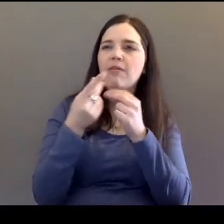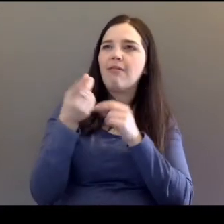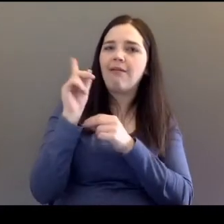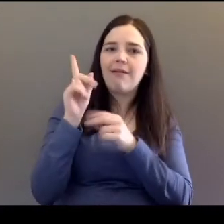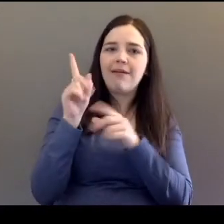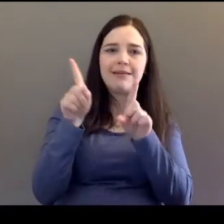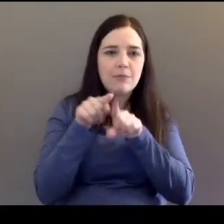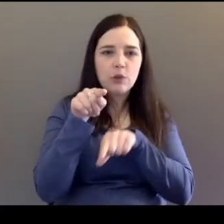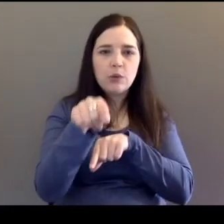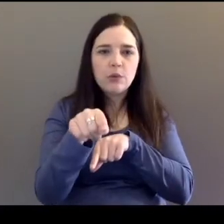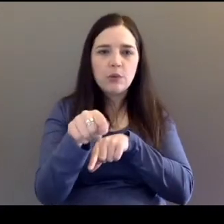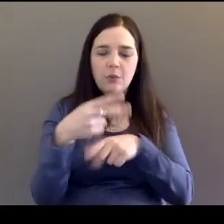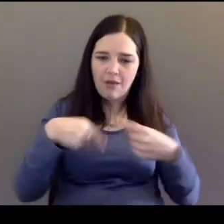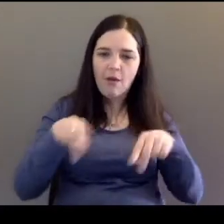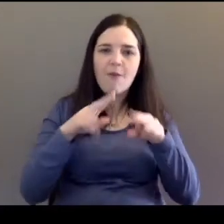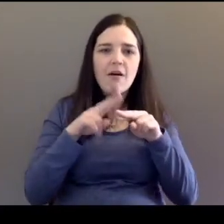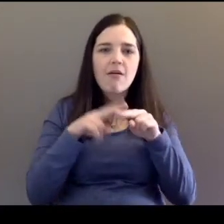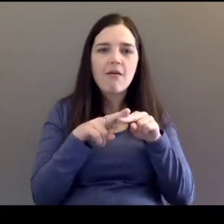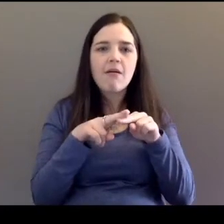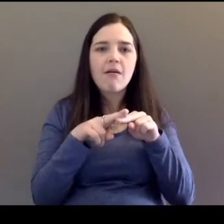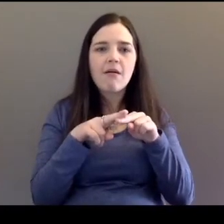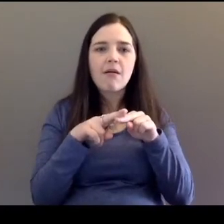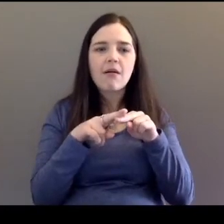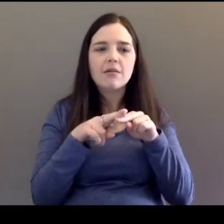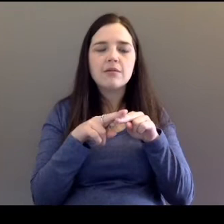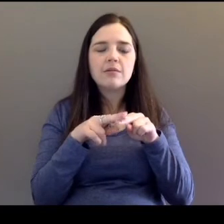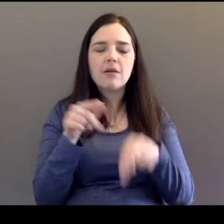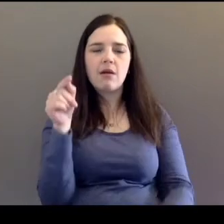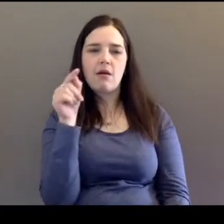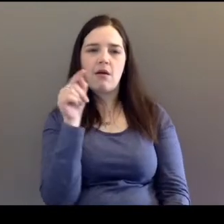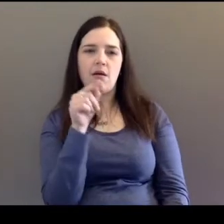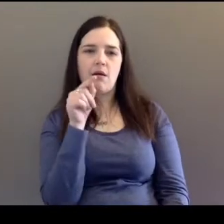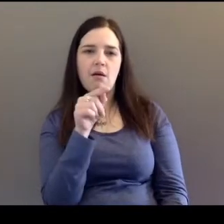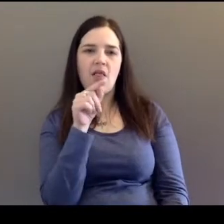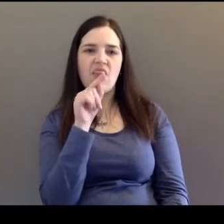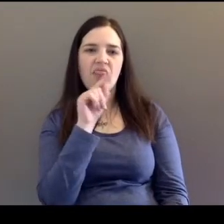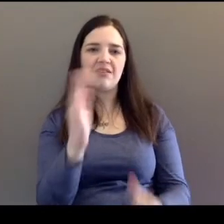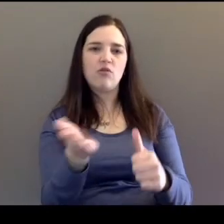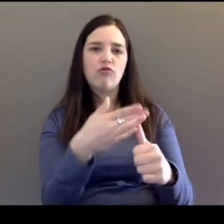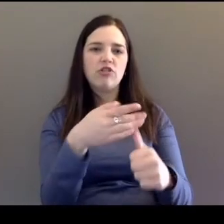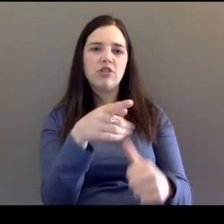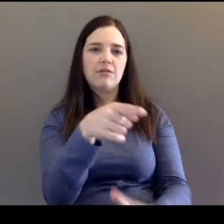have. They traced everything back to that.